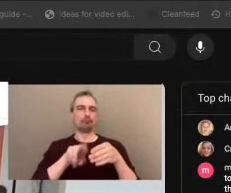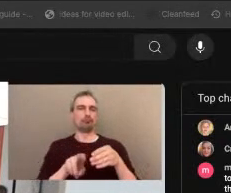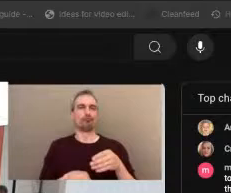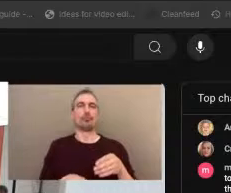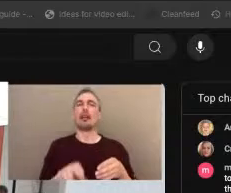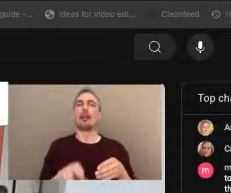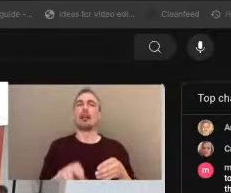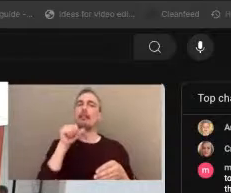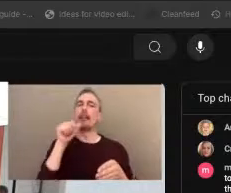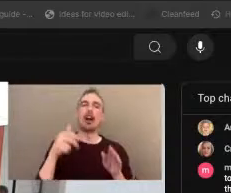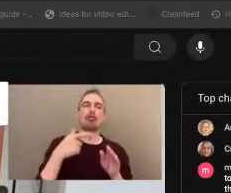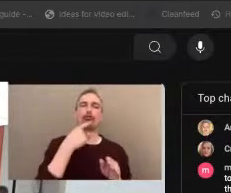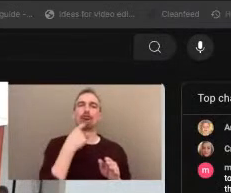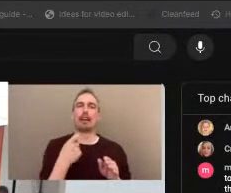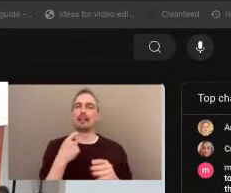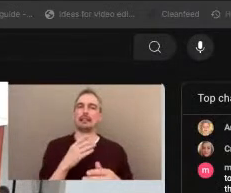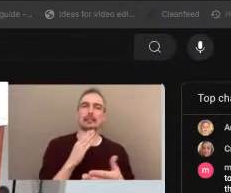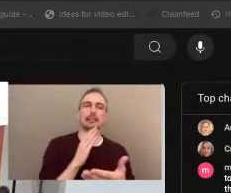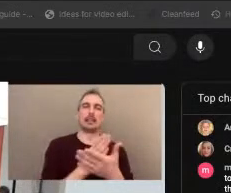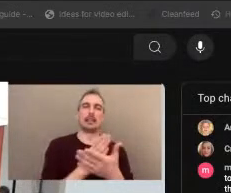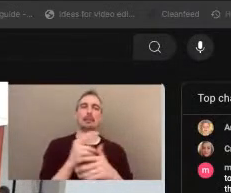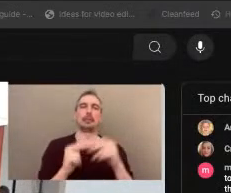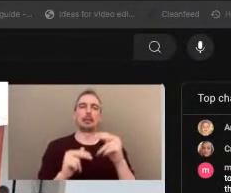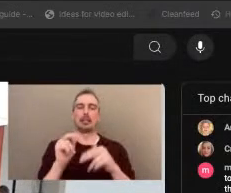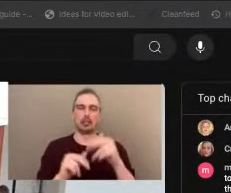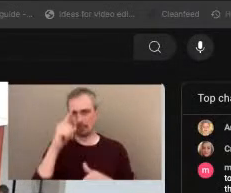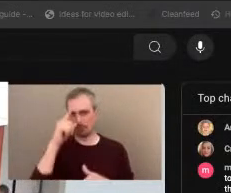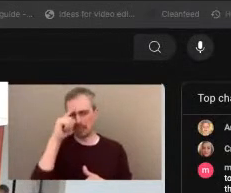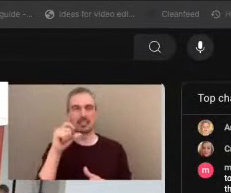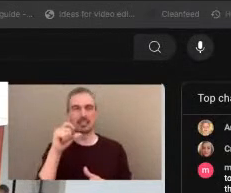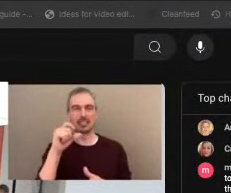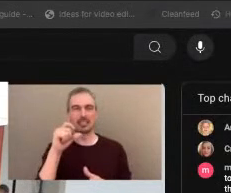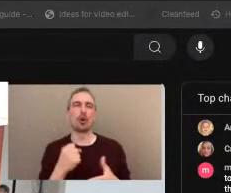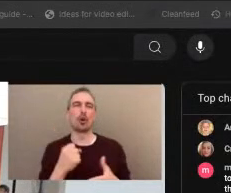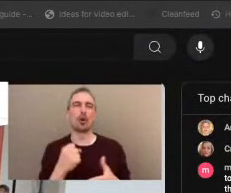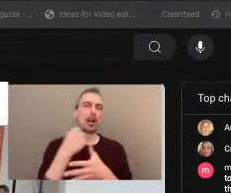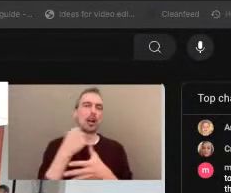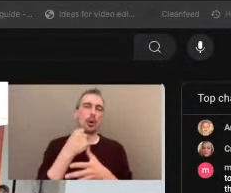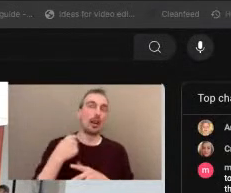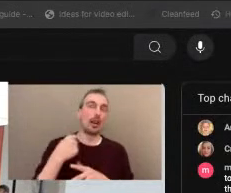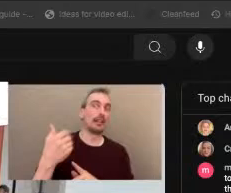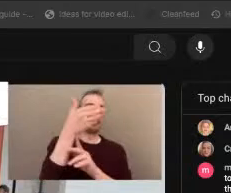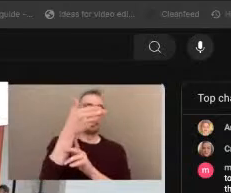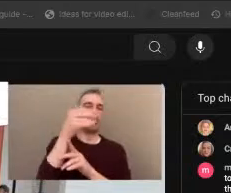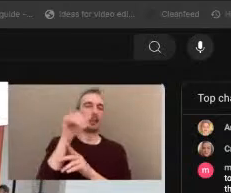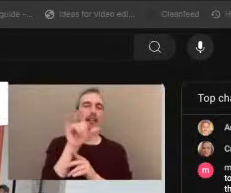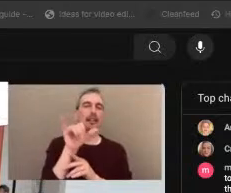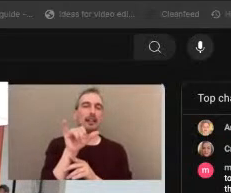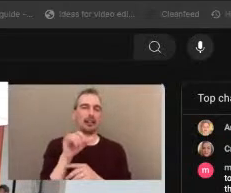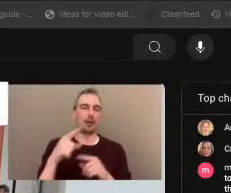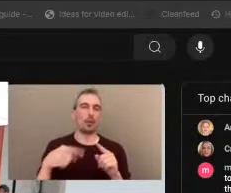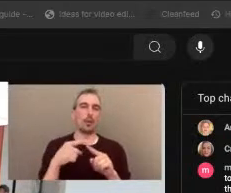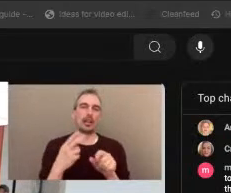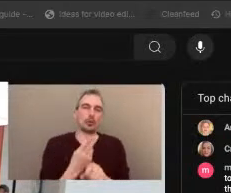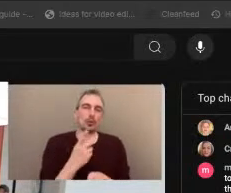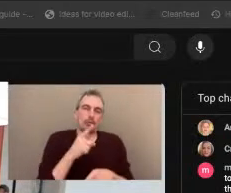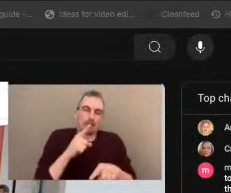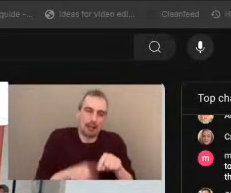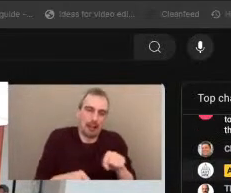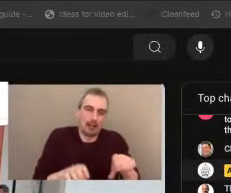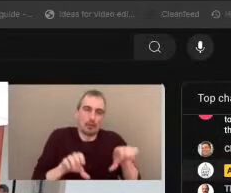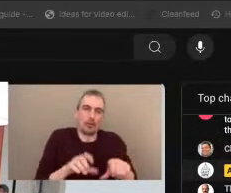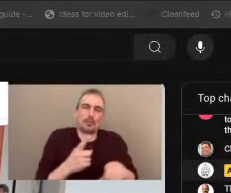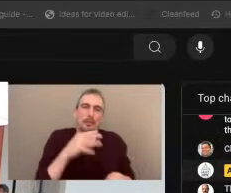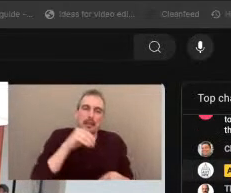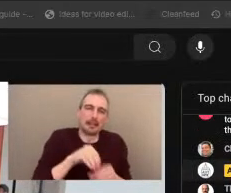mix between what Cameron said and then there's the whole issue of severity and all that sort of stuff. And I'm going to turn it over to Dylan. About